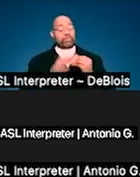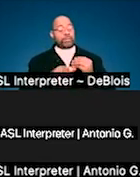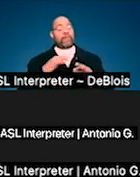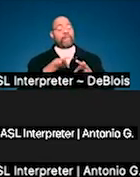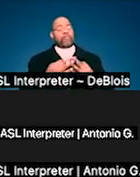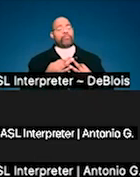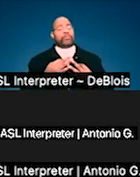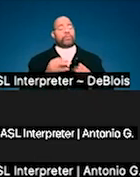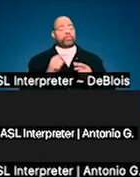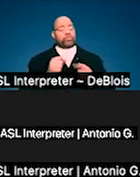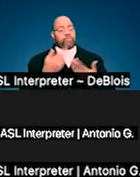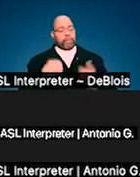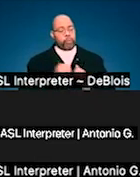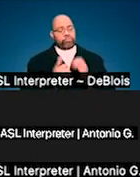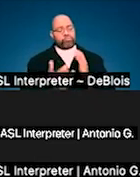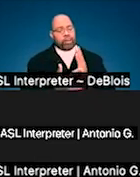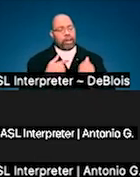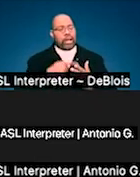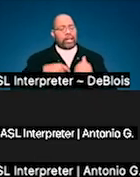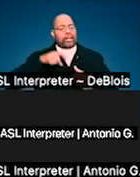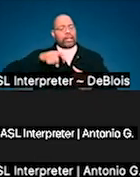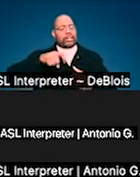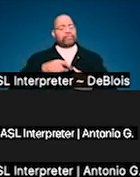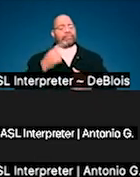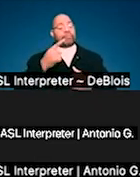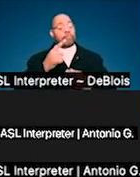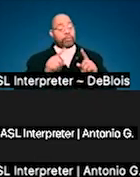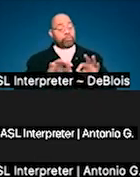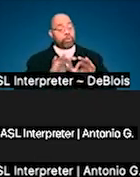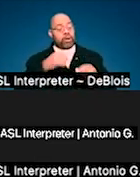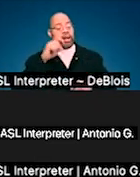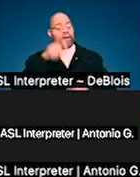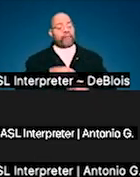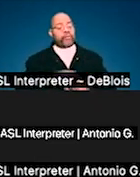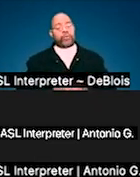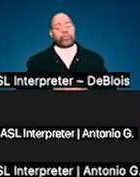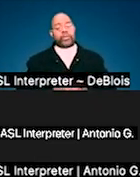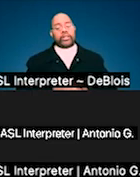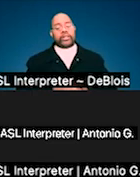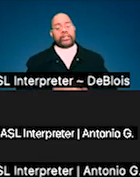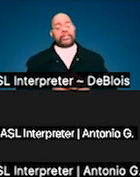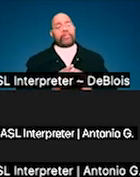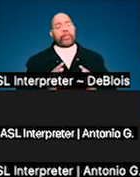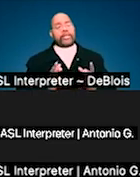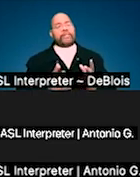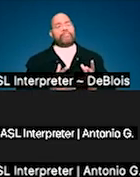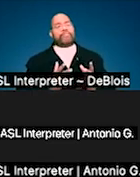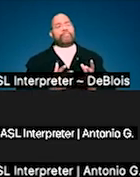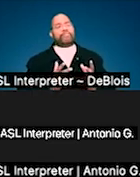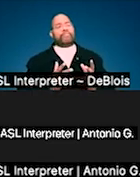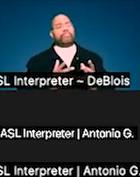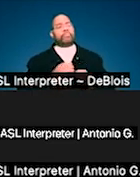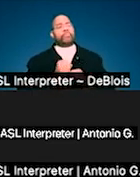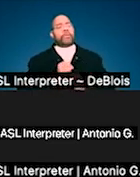been able to provide me with the technology I need. But the thing is, I have to be I have to make